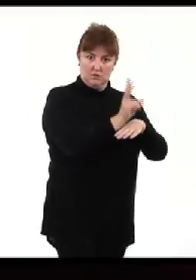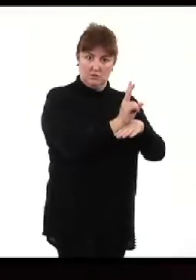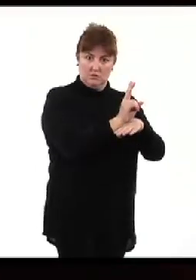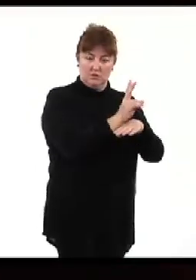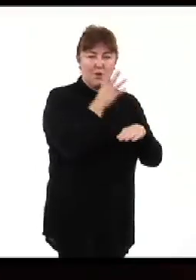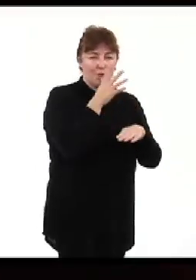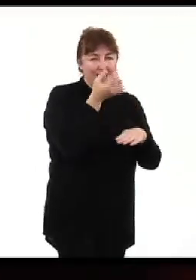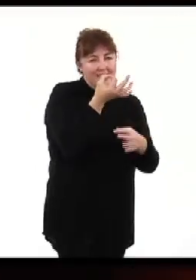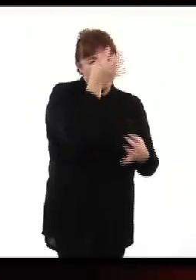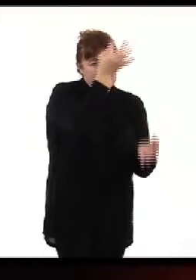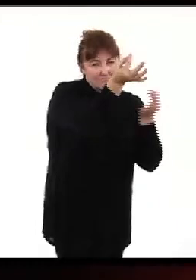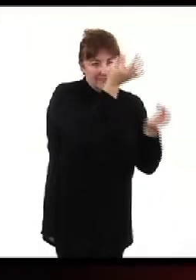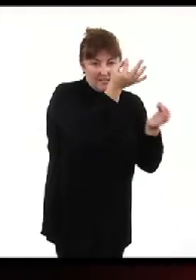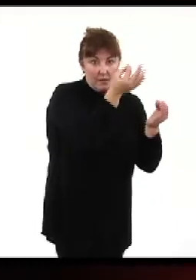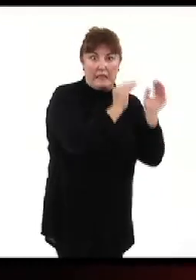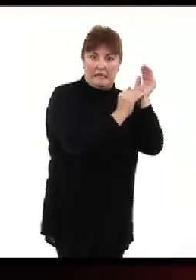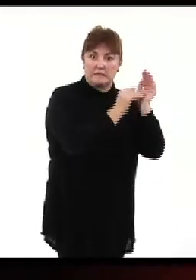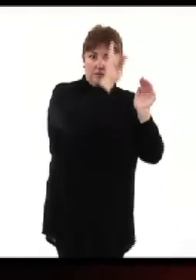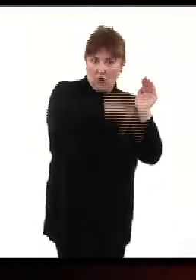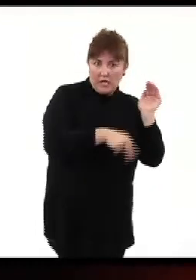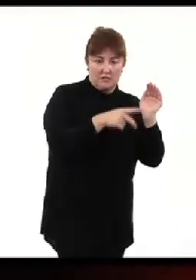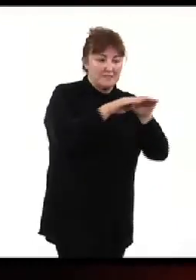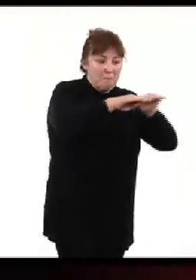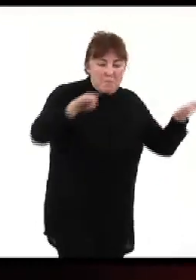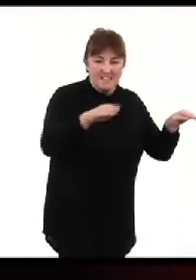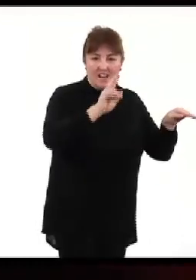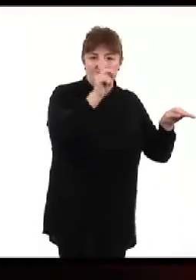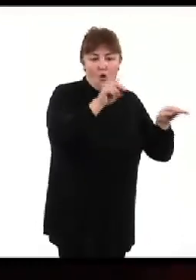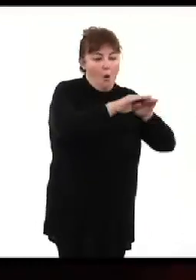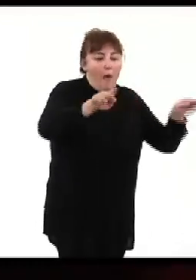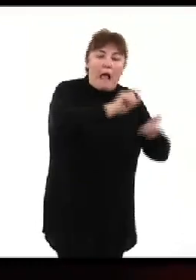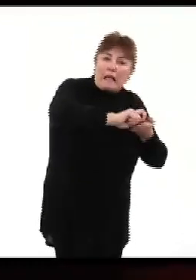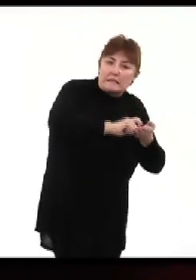from this one study, similar regions of the brain active. But when you look